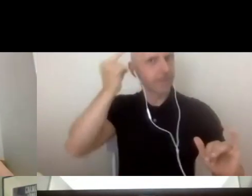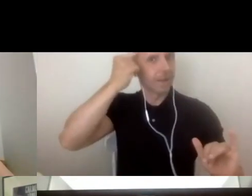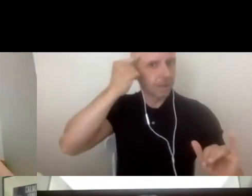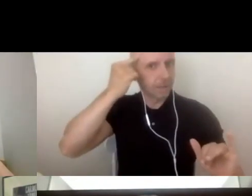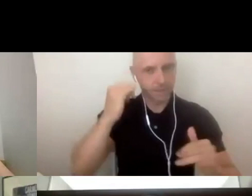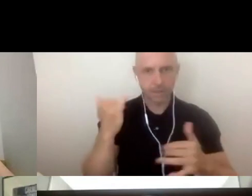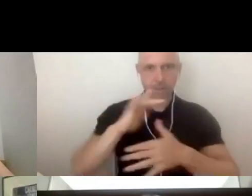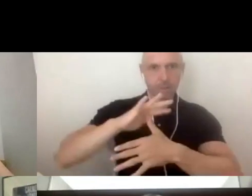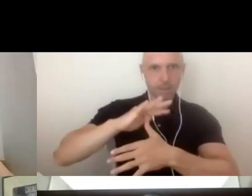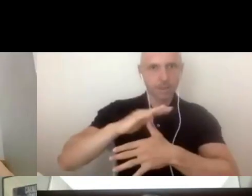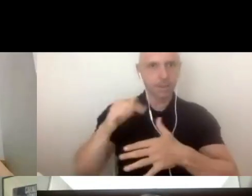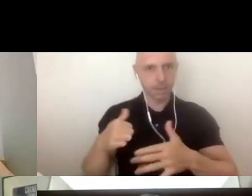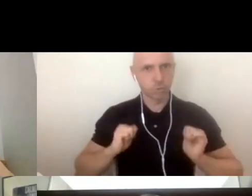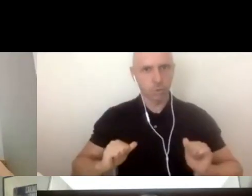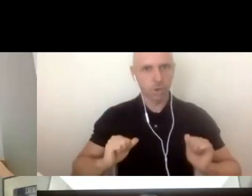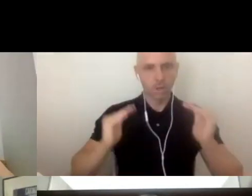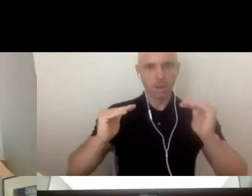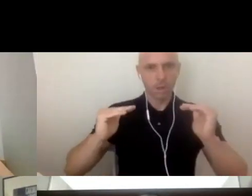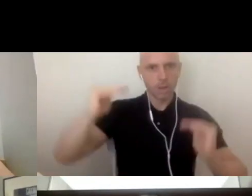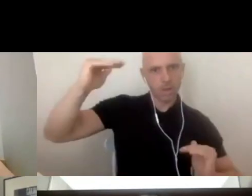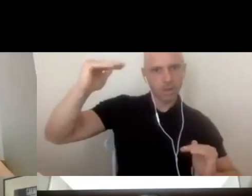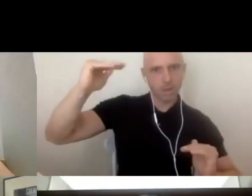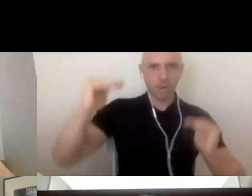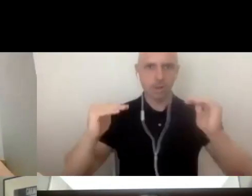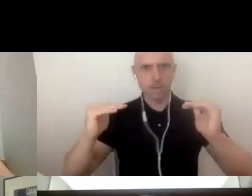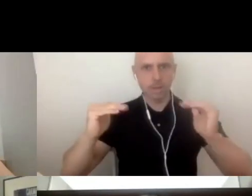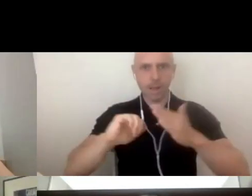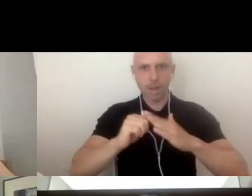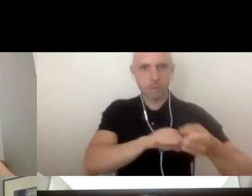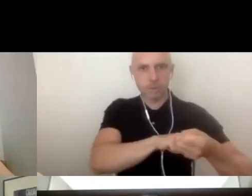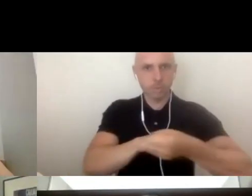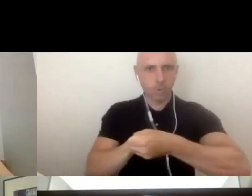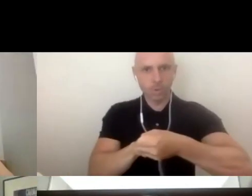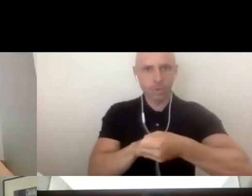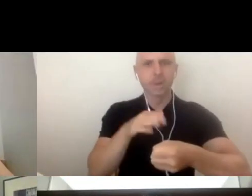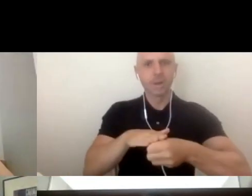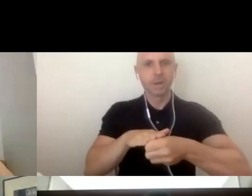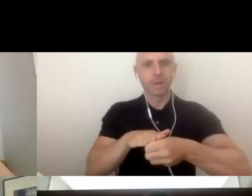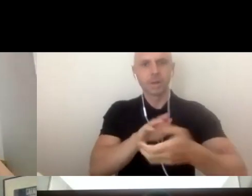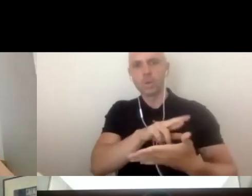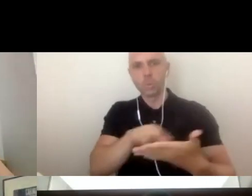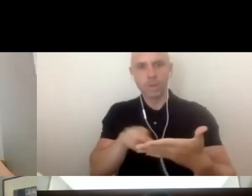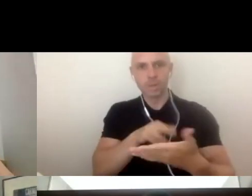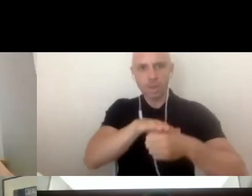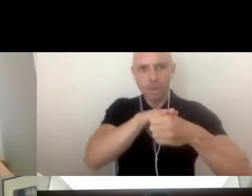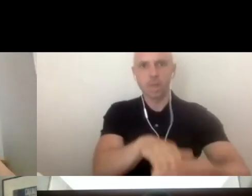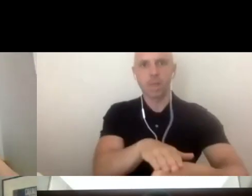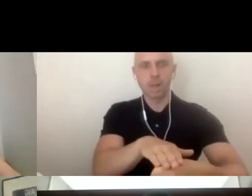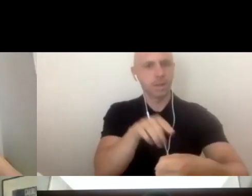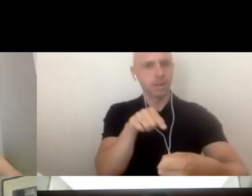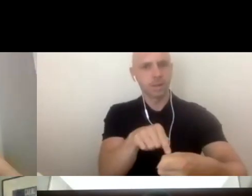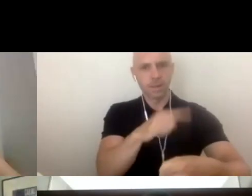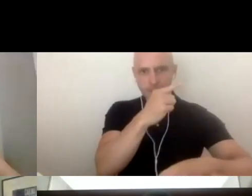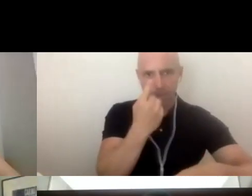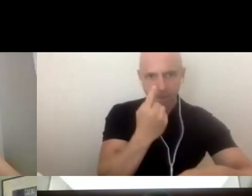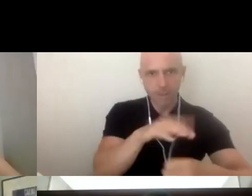It's everybody's responsibility to engage in the dialogue about anti-Black racism, Indigenous rights, and the